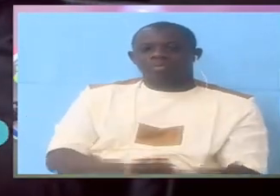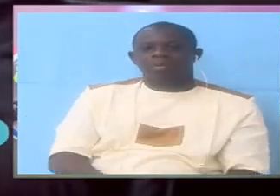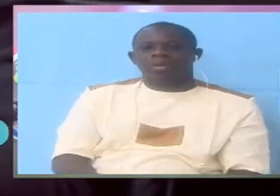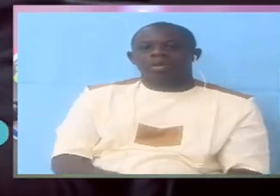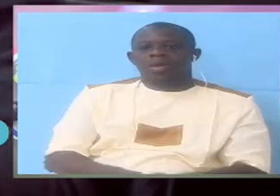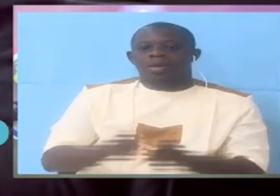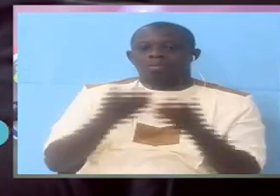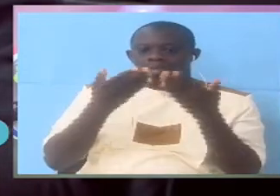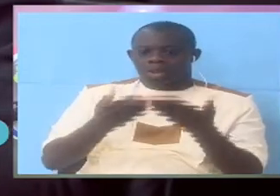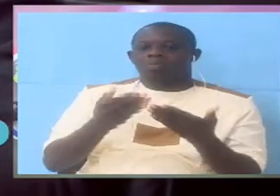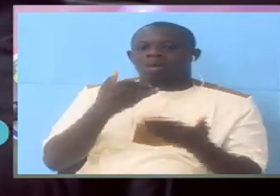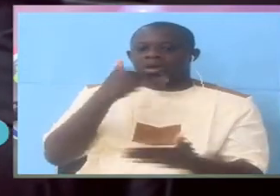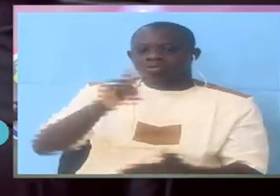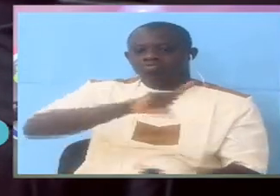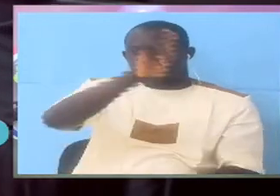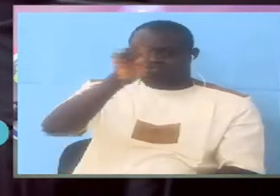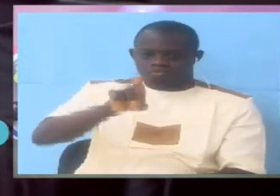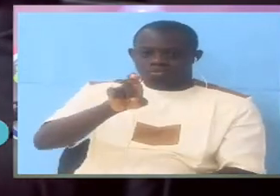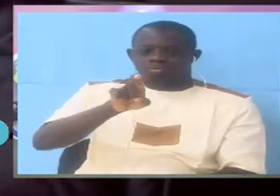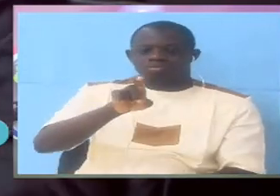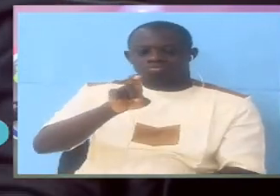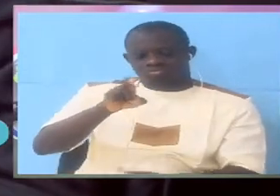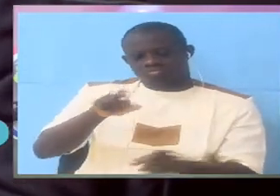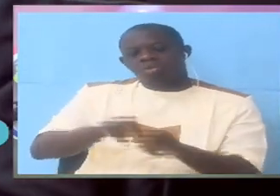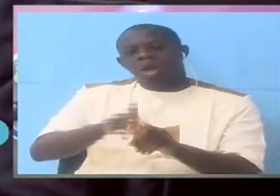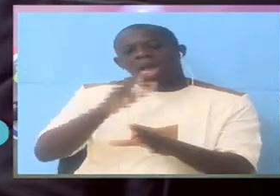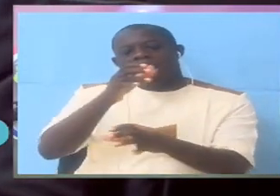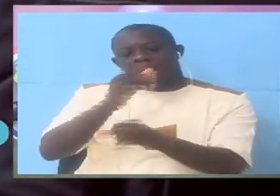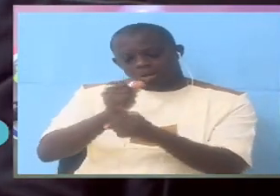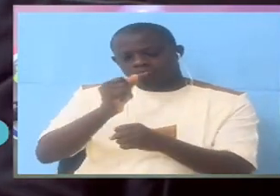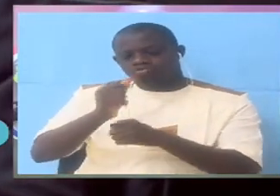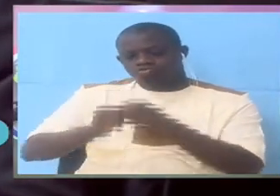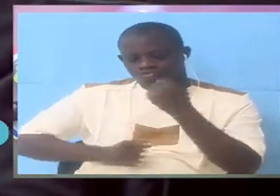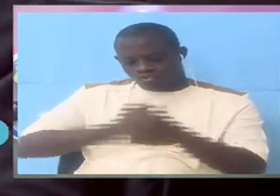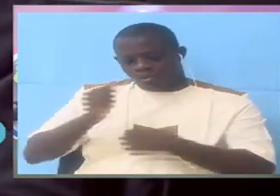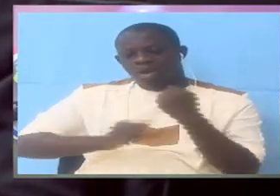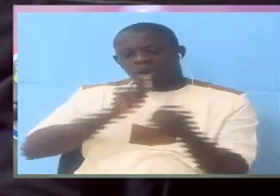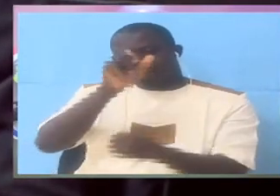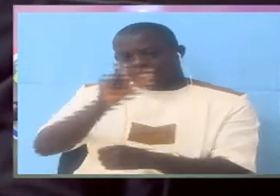I'm asking this question for the sake of the victims. And